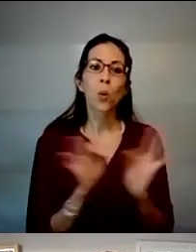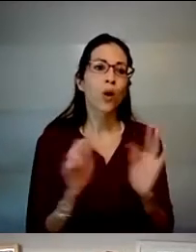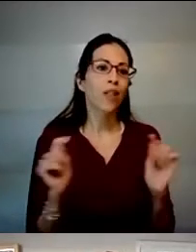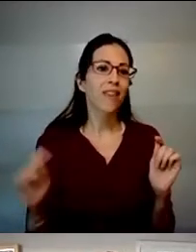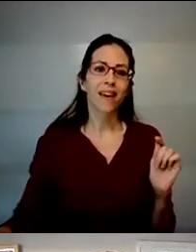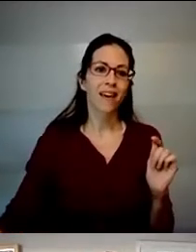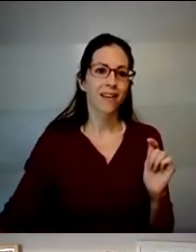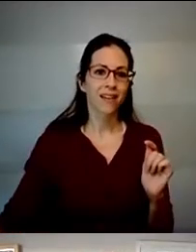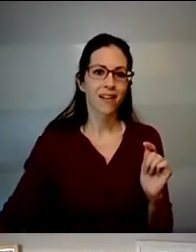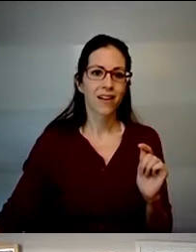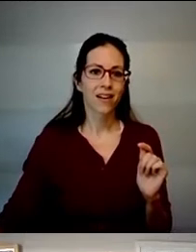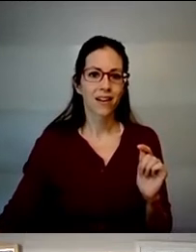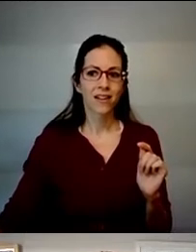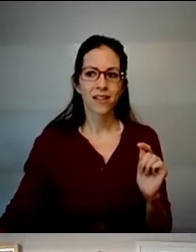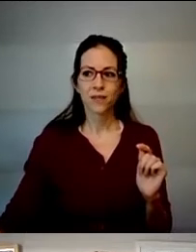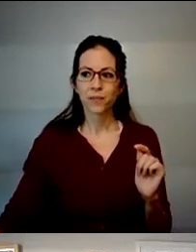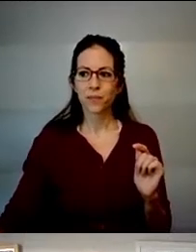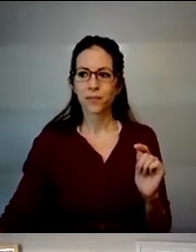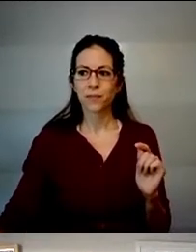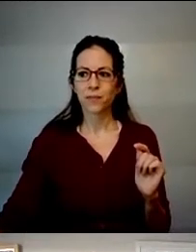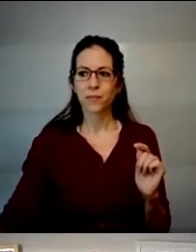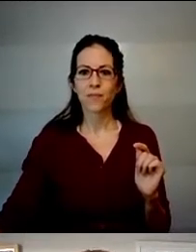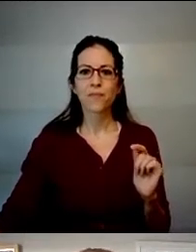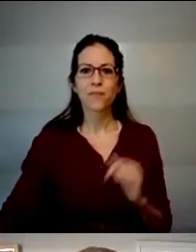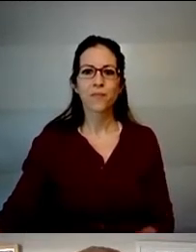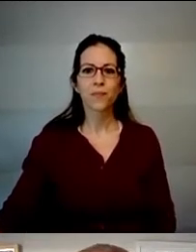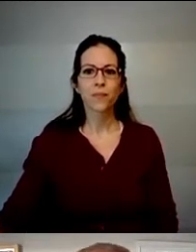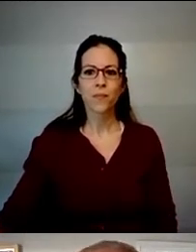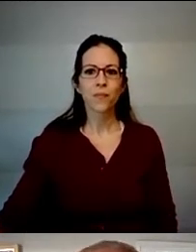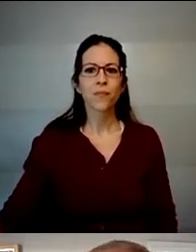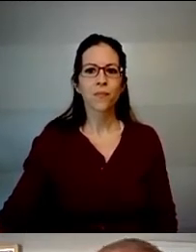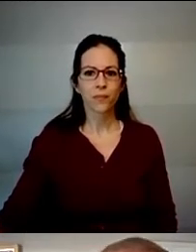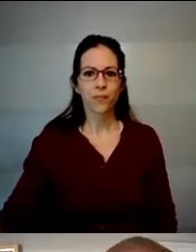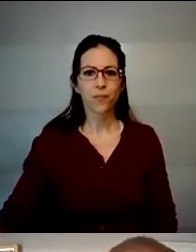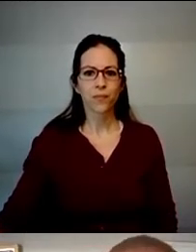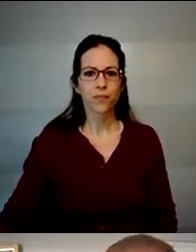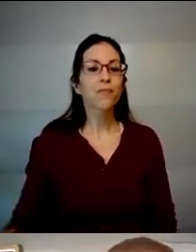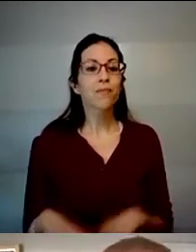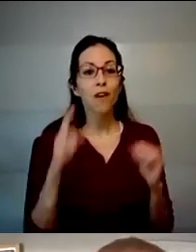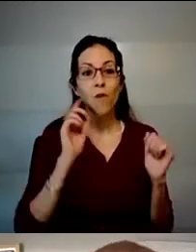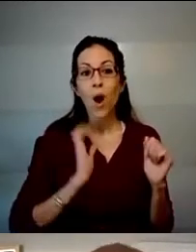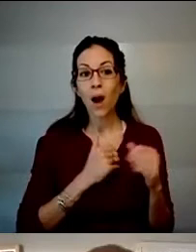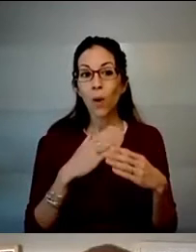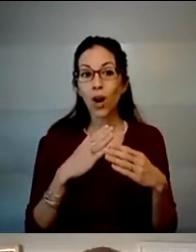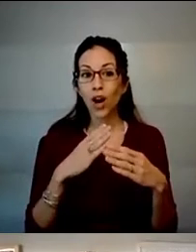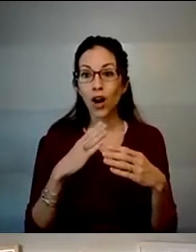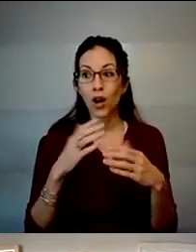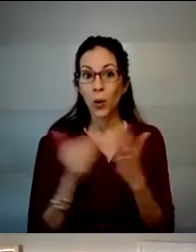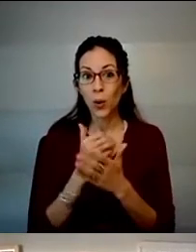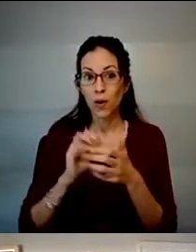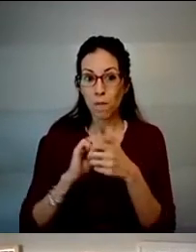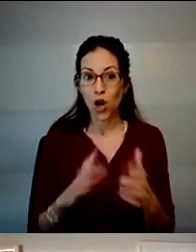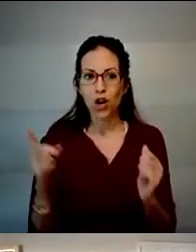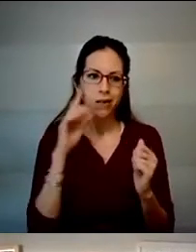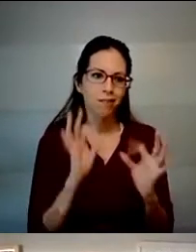grown? Well, in the case of this premier partner, it definitely added work. I mean, creating